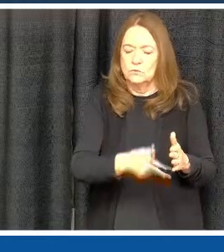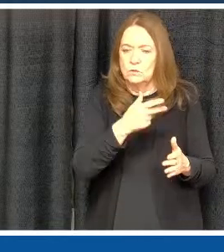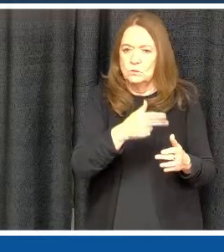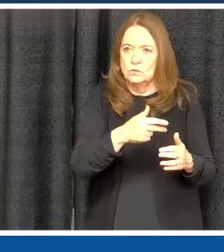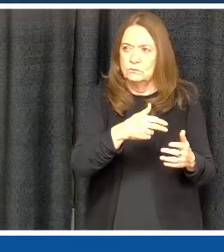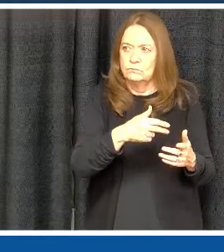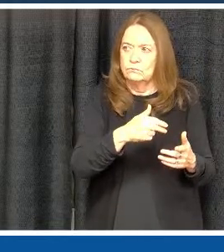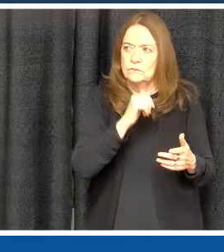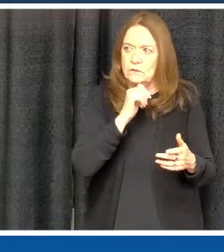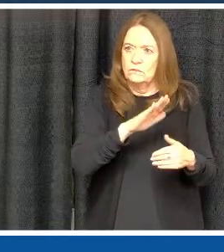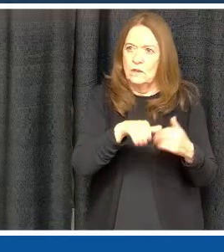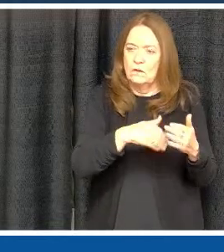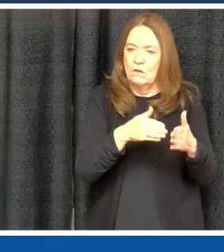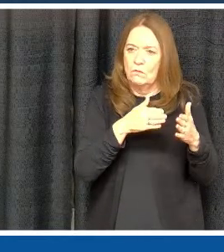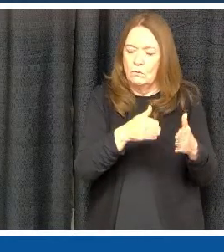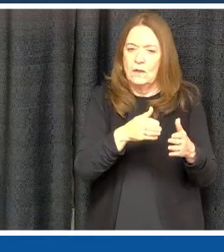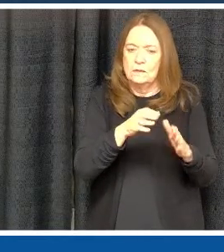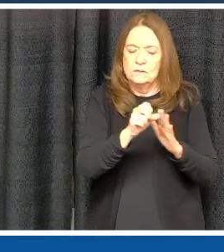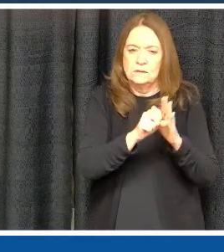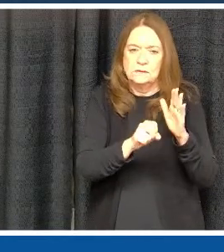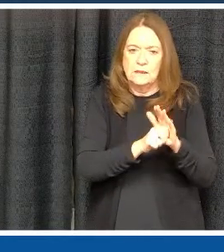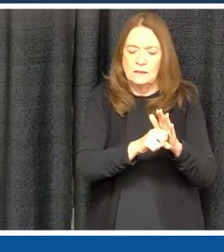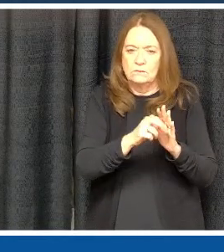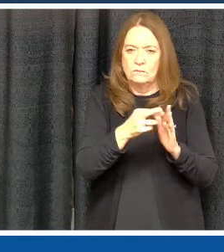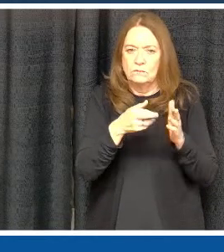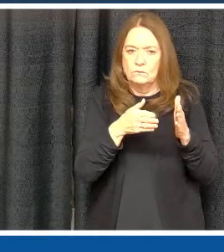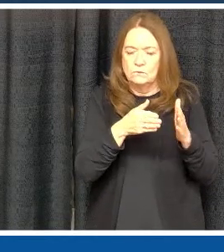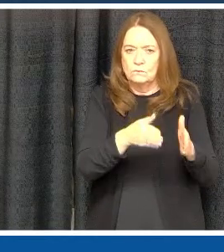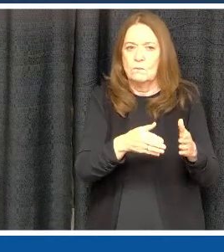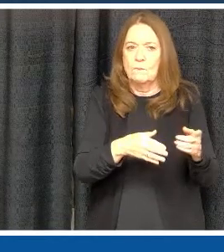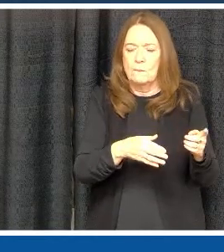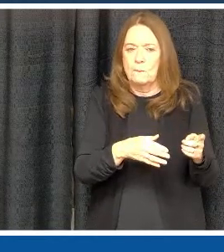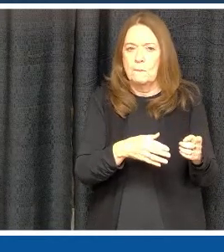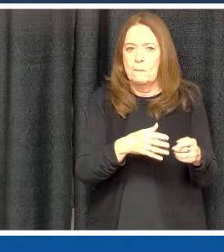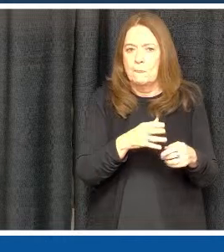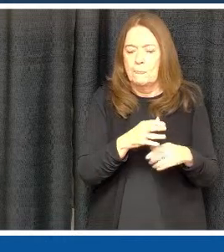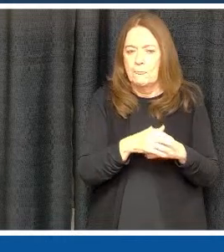not all the way, to State Line Road. Maybe not both sides of the road.